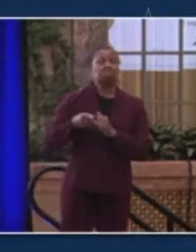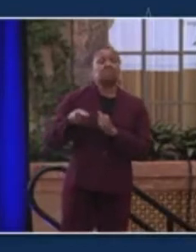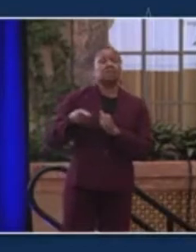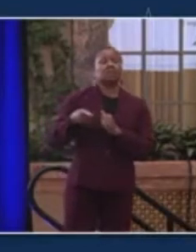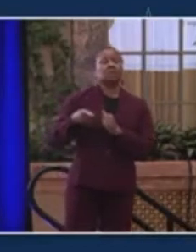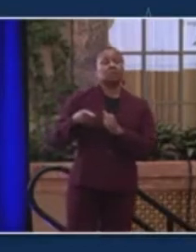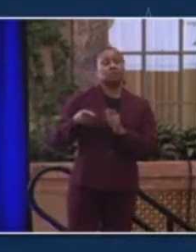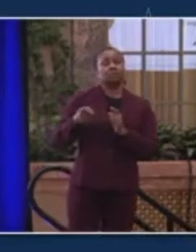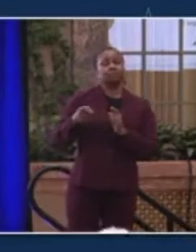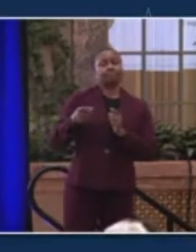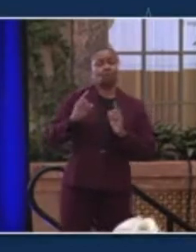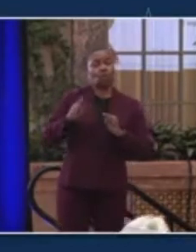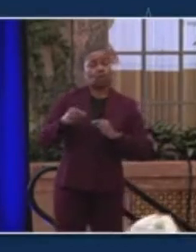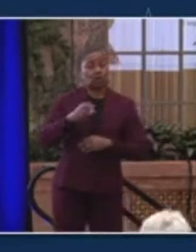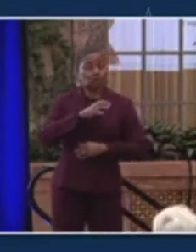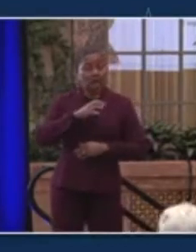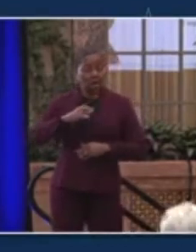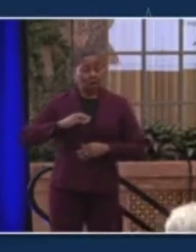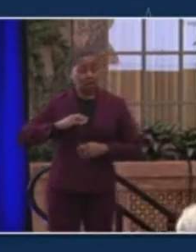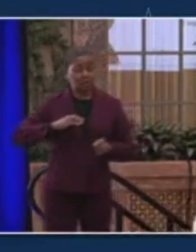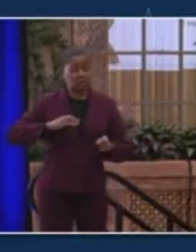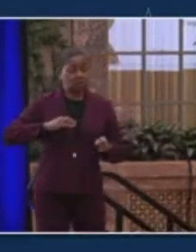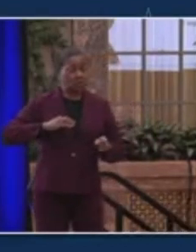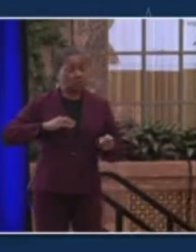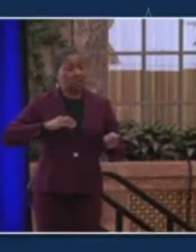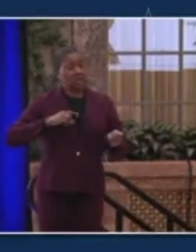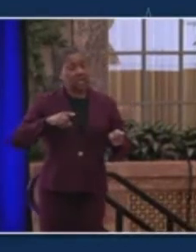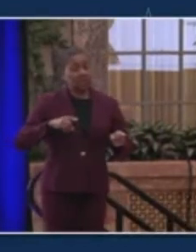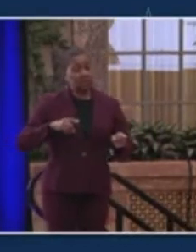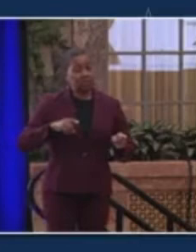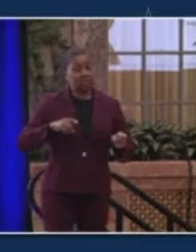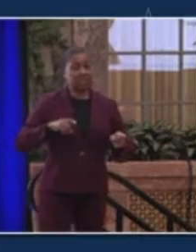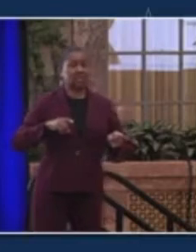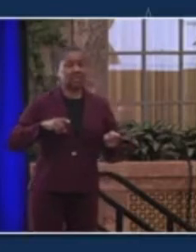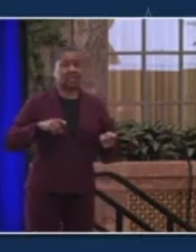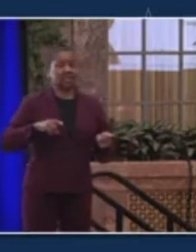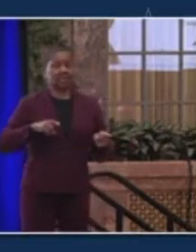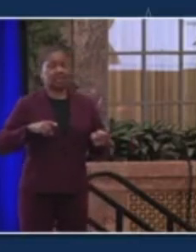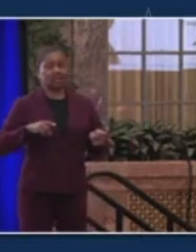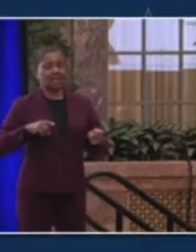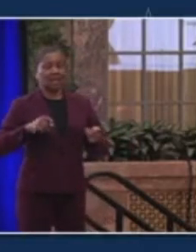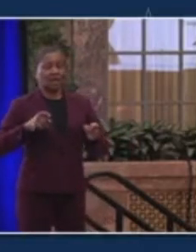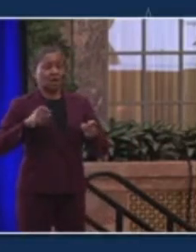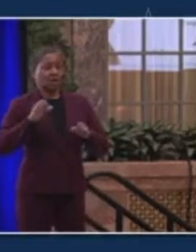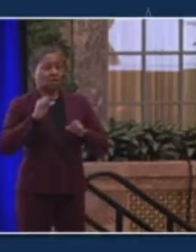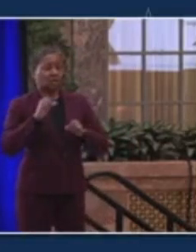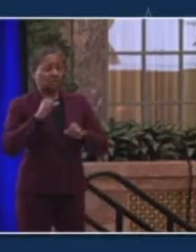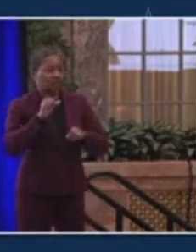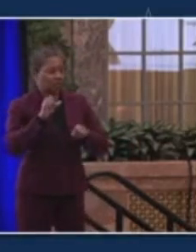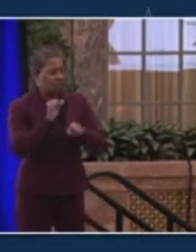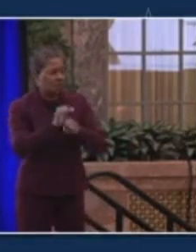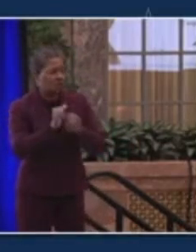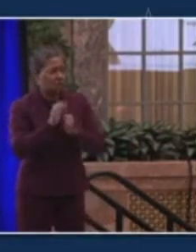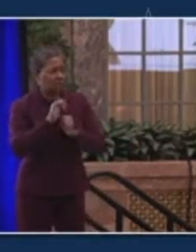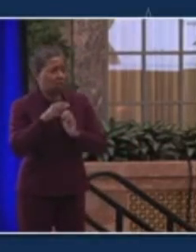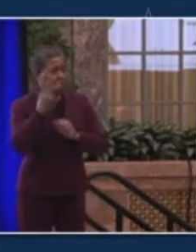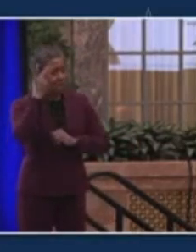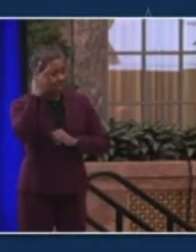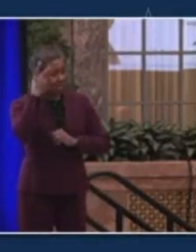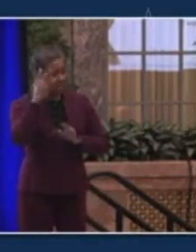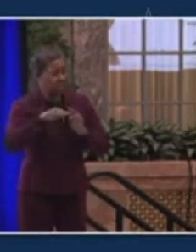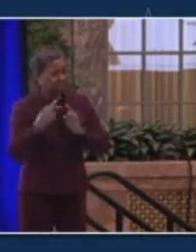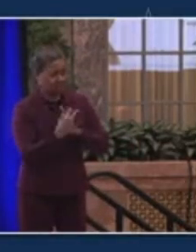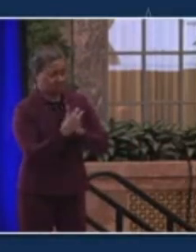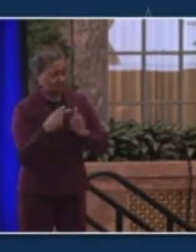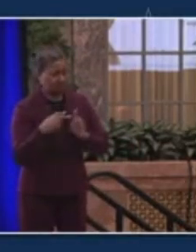way to Congress, so he would be viewing Chicago and Illinois politics from a bit of a distance. "Rebecca, you'll